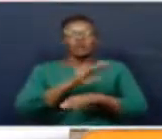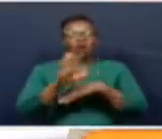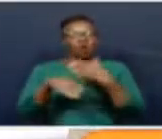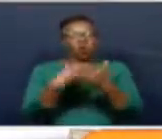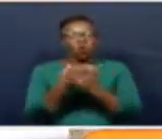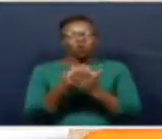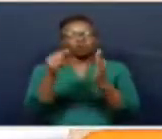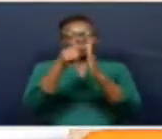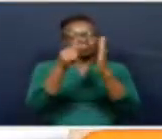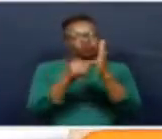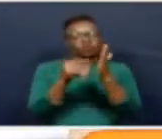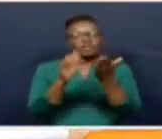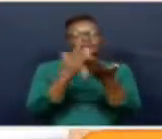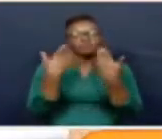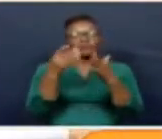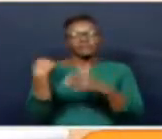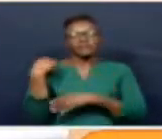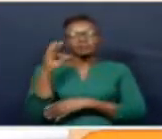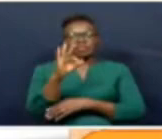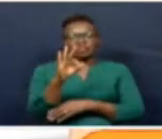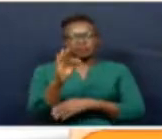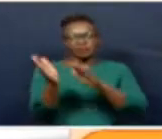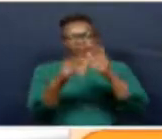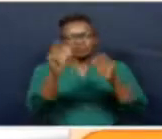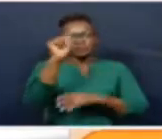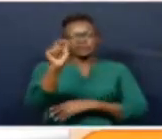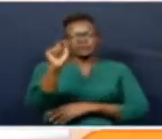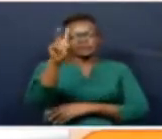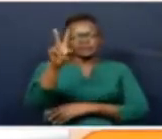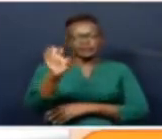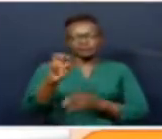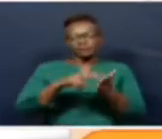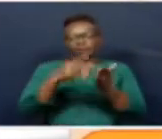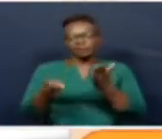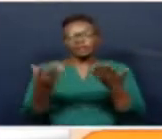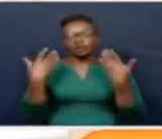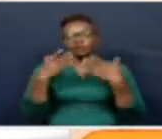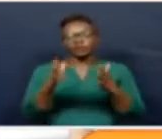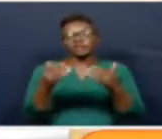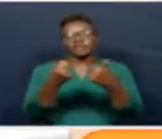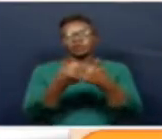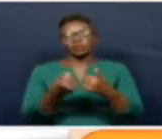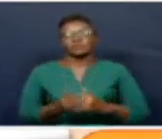and finished third in pole. Steve Parkinson failed to complete the stage.